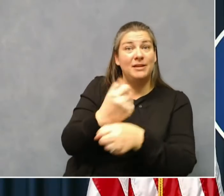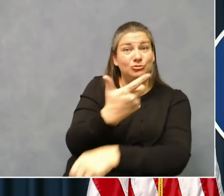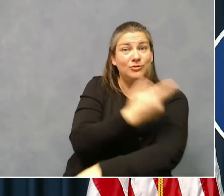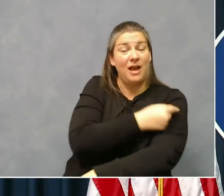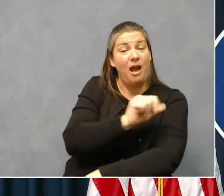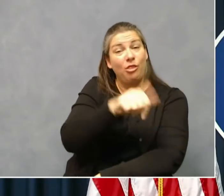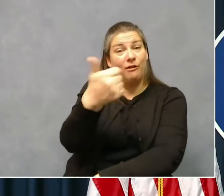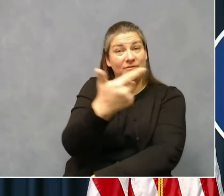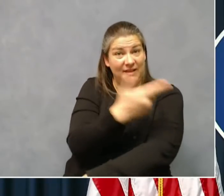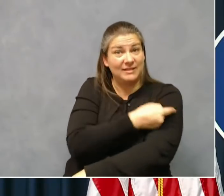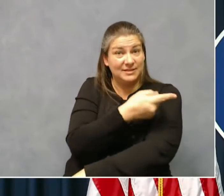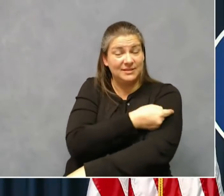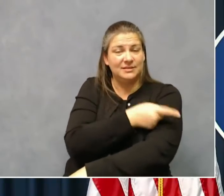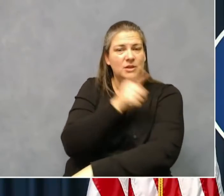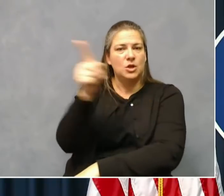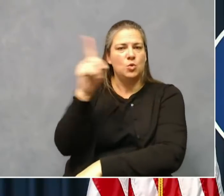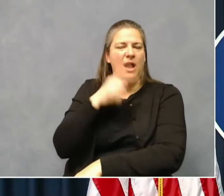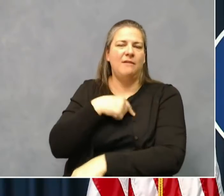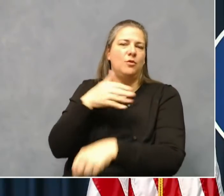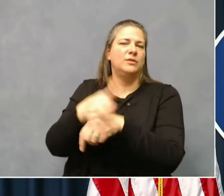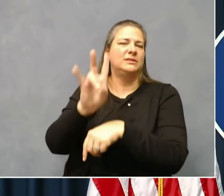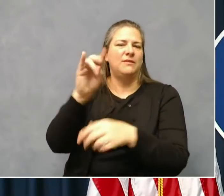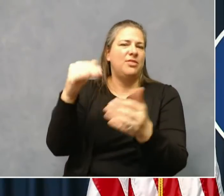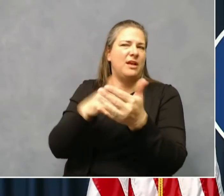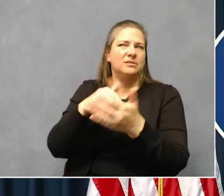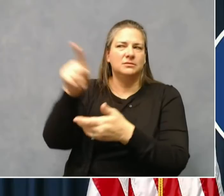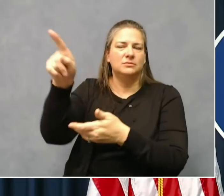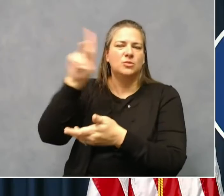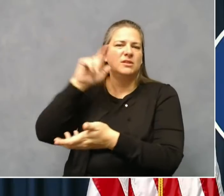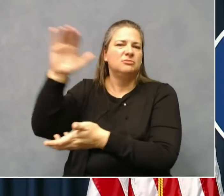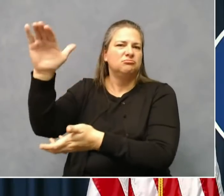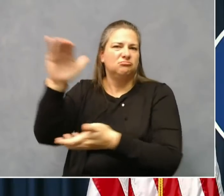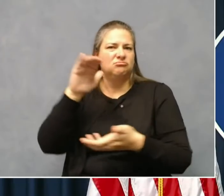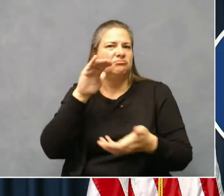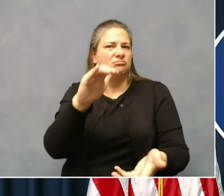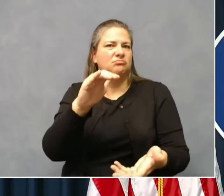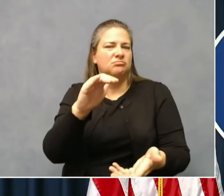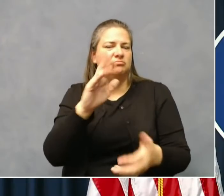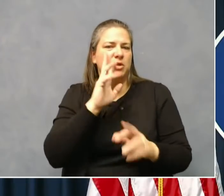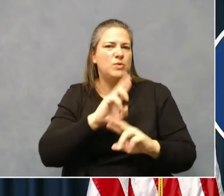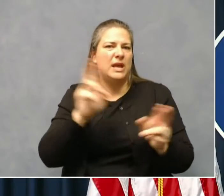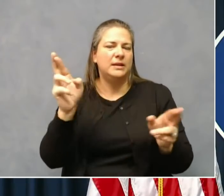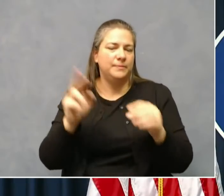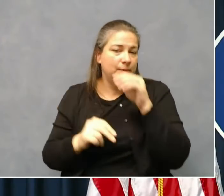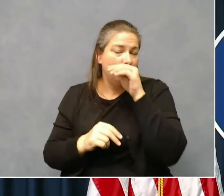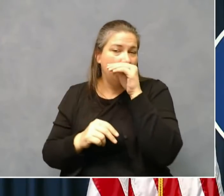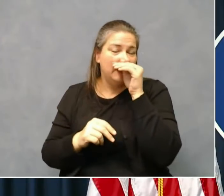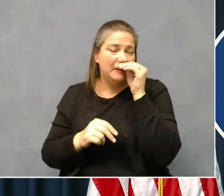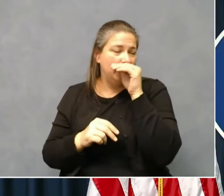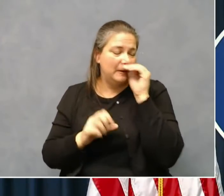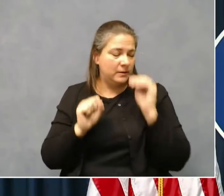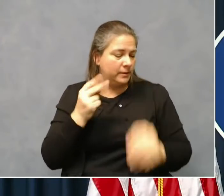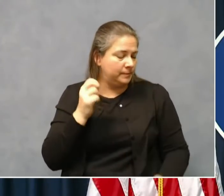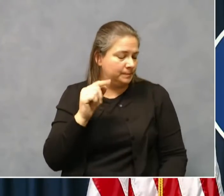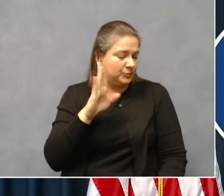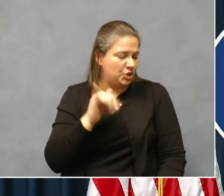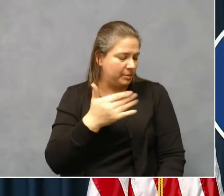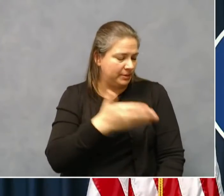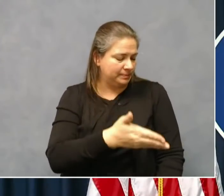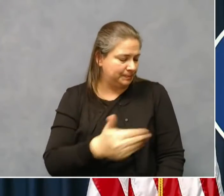with the second one being held. Shelby Smithson, WKYT.